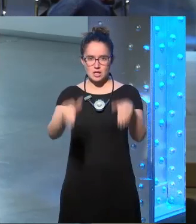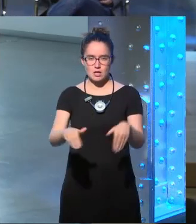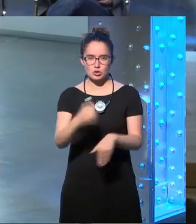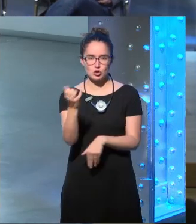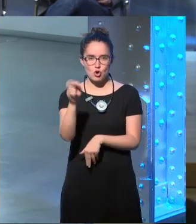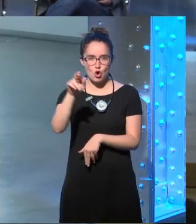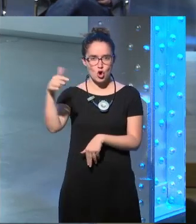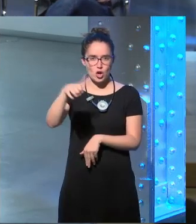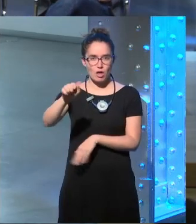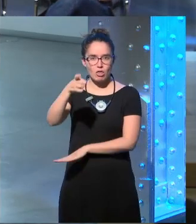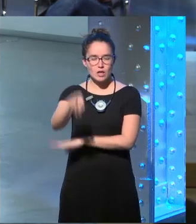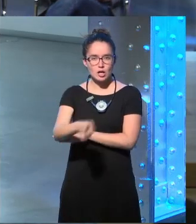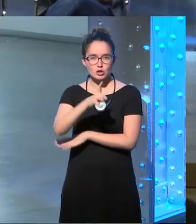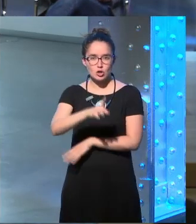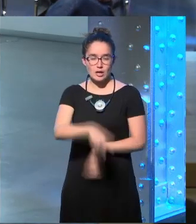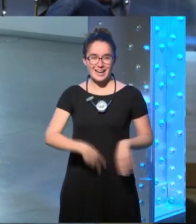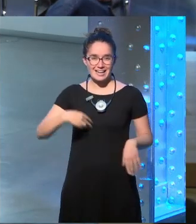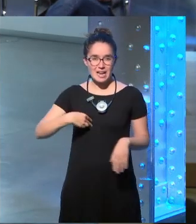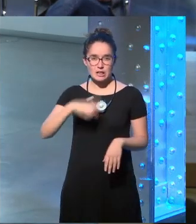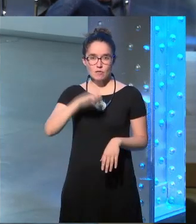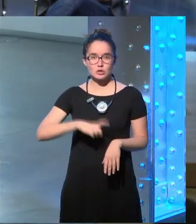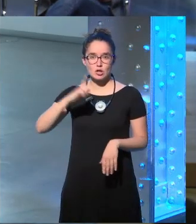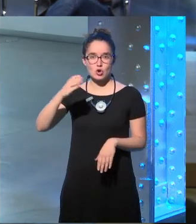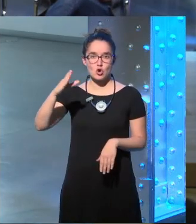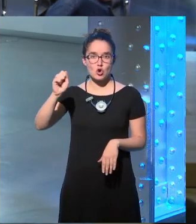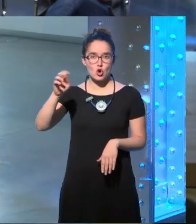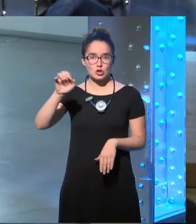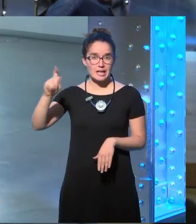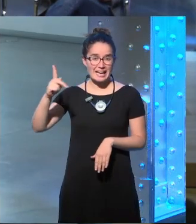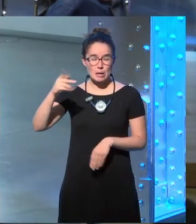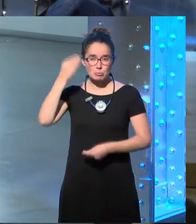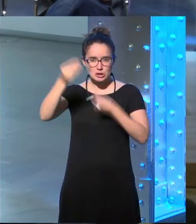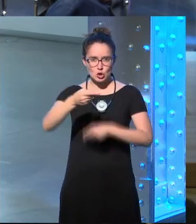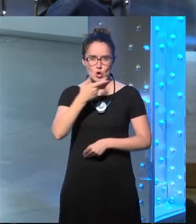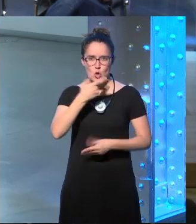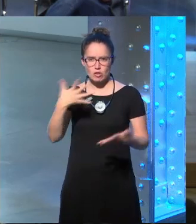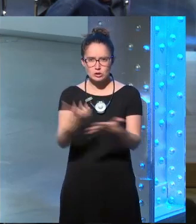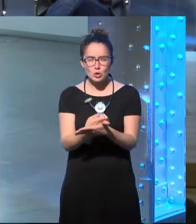for its workers and candidates. Jorge Barrero, he is Director